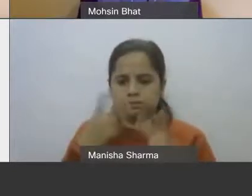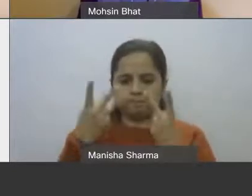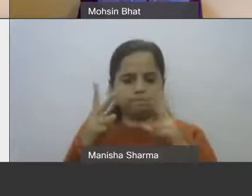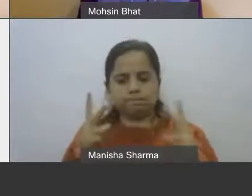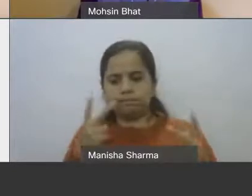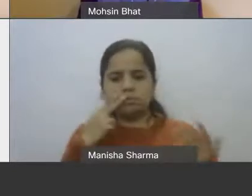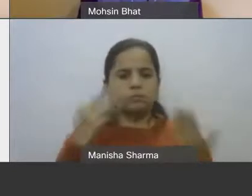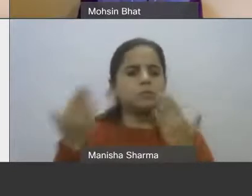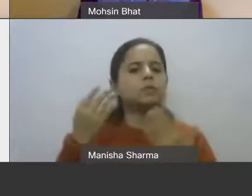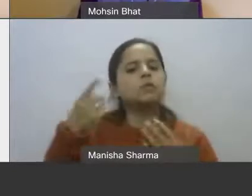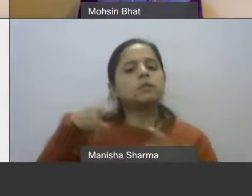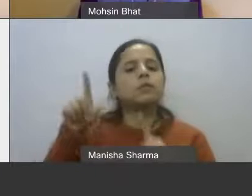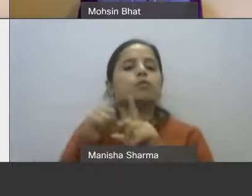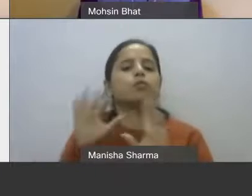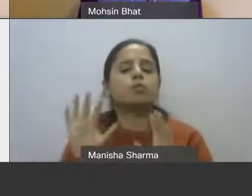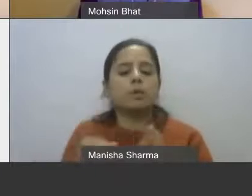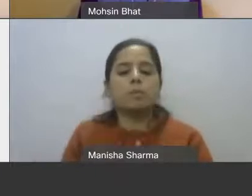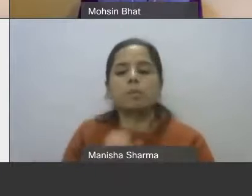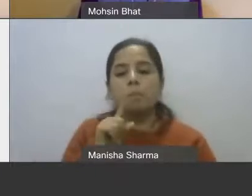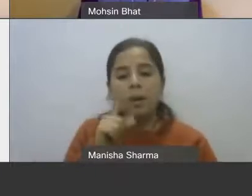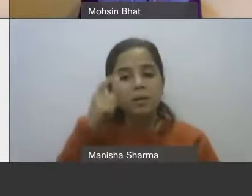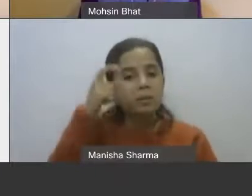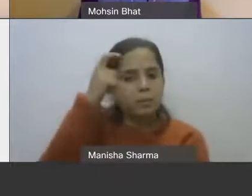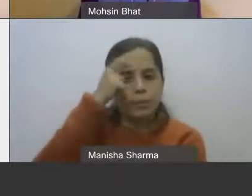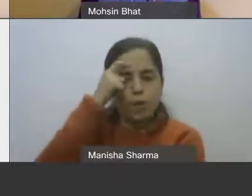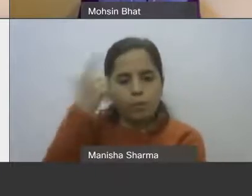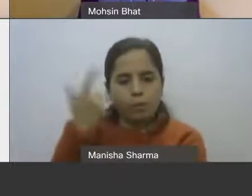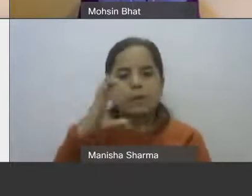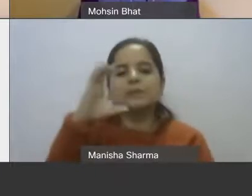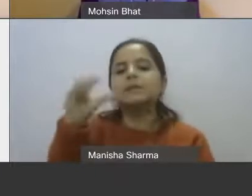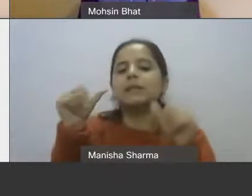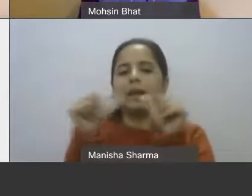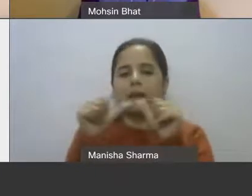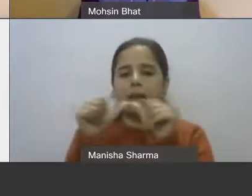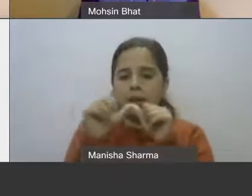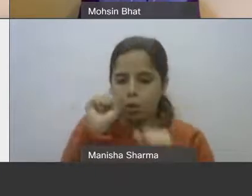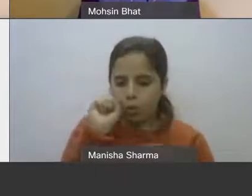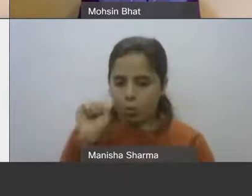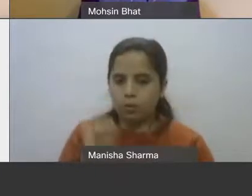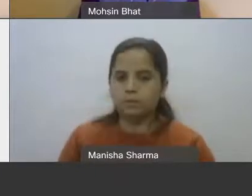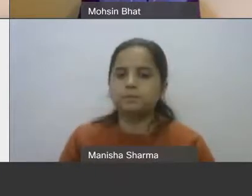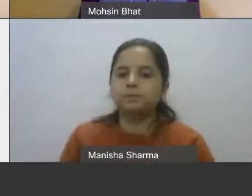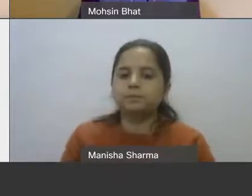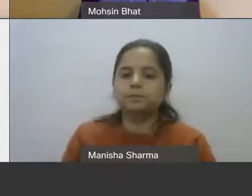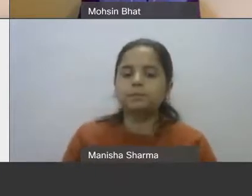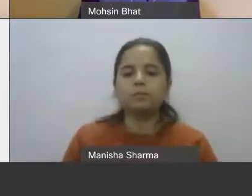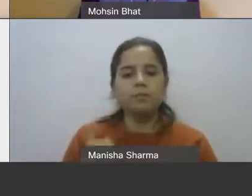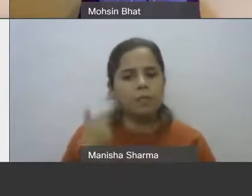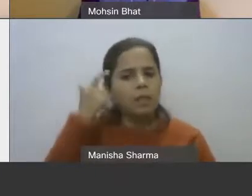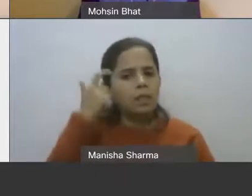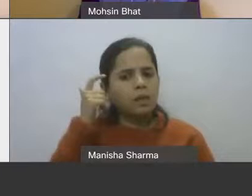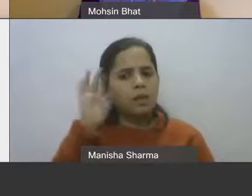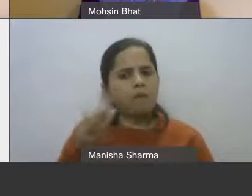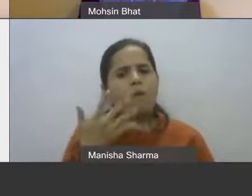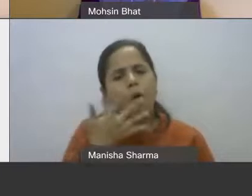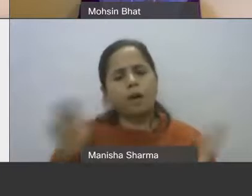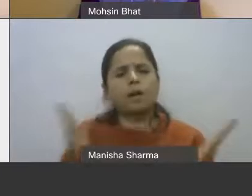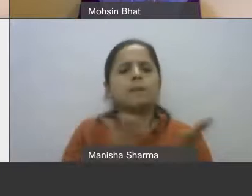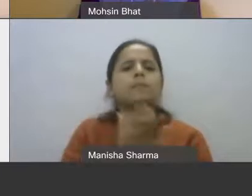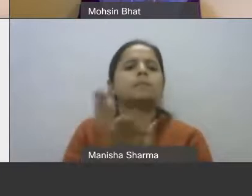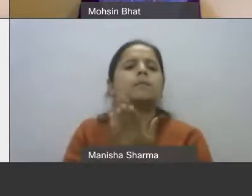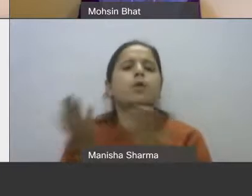made. Now, the problem with the CAA is that we have thought of all possible